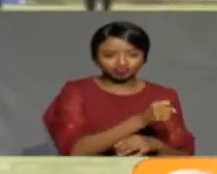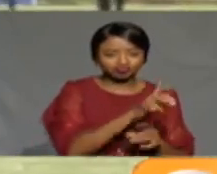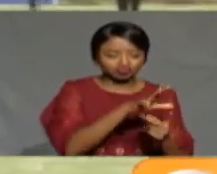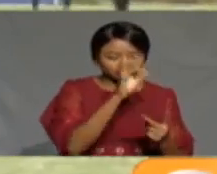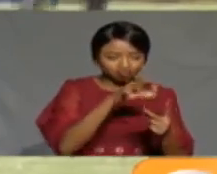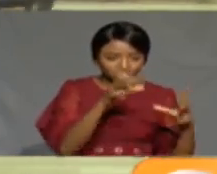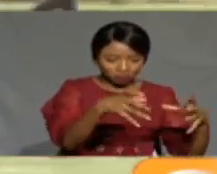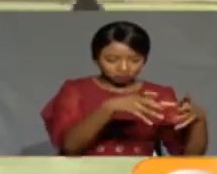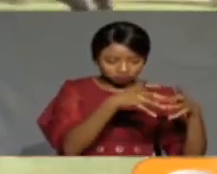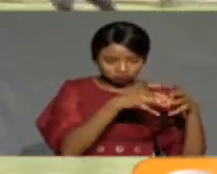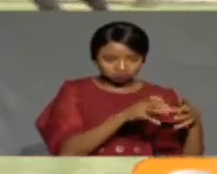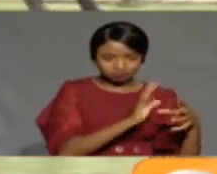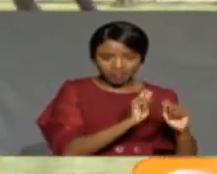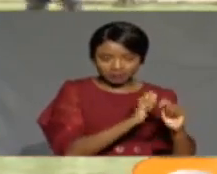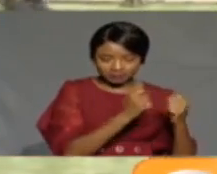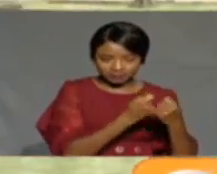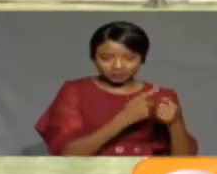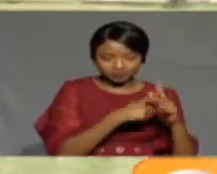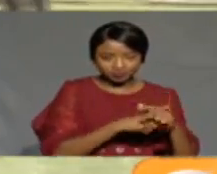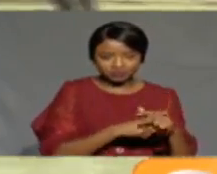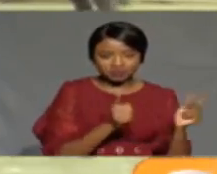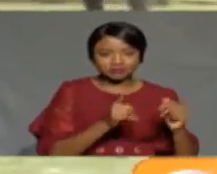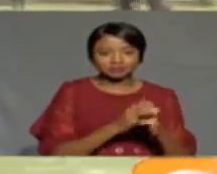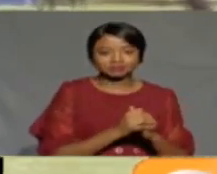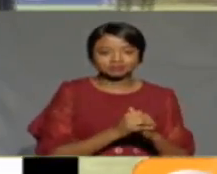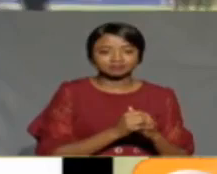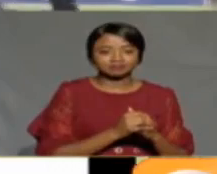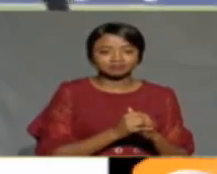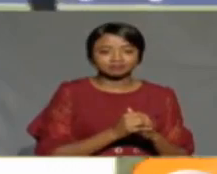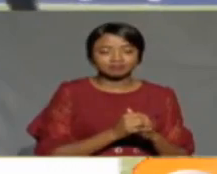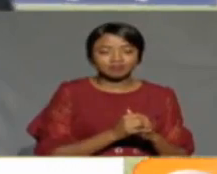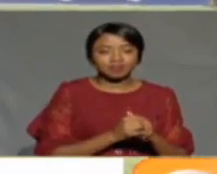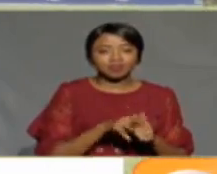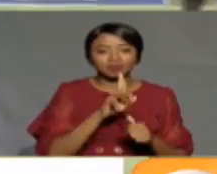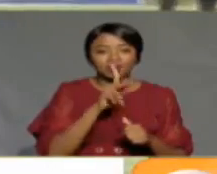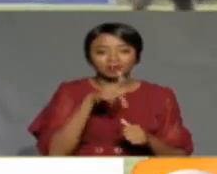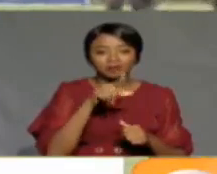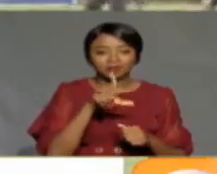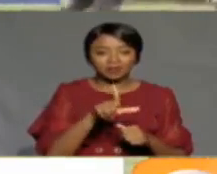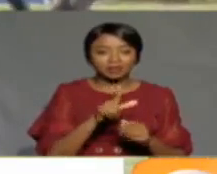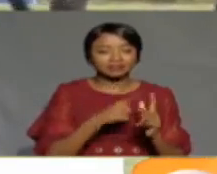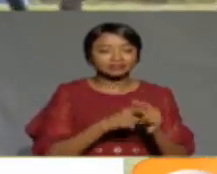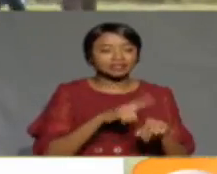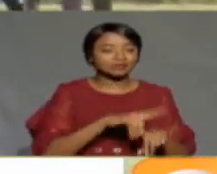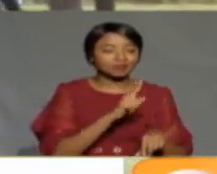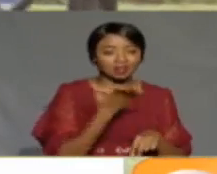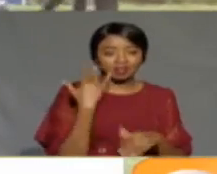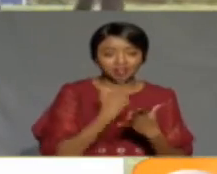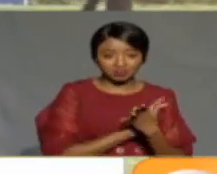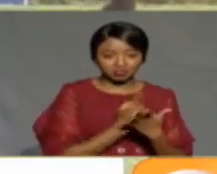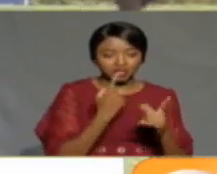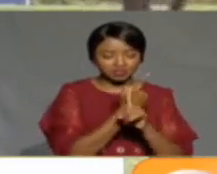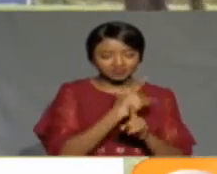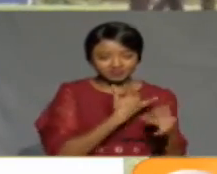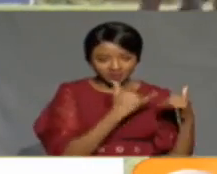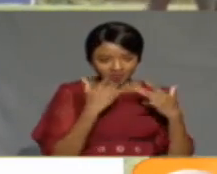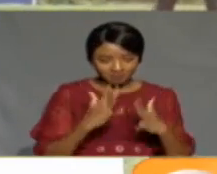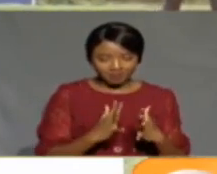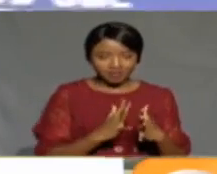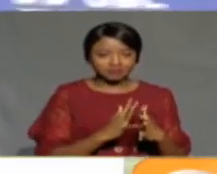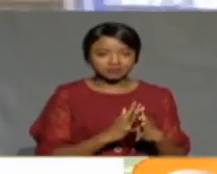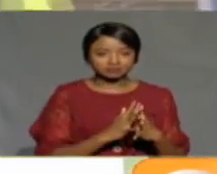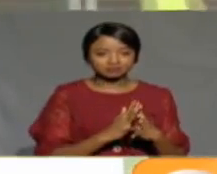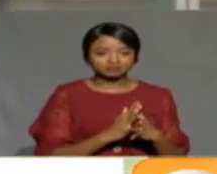selected players who featured in the opening rounds of the Ugandan Premier League, which began last week, and also several players who ply their trade